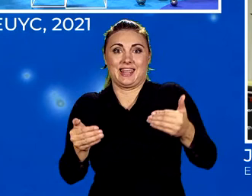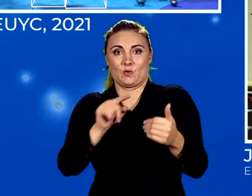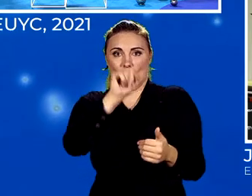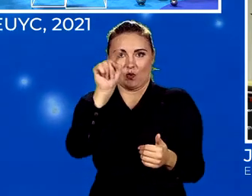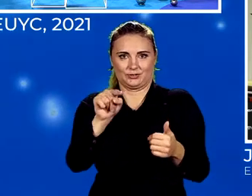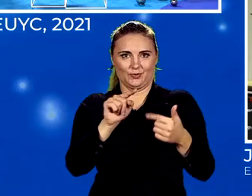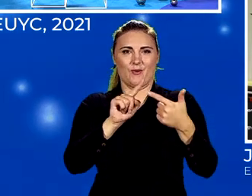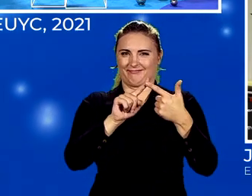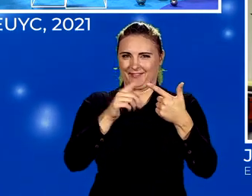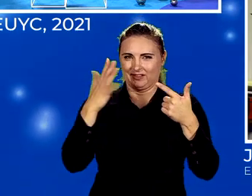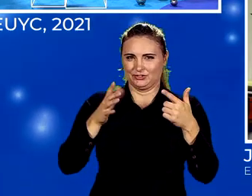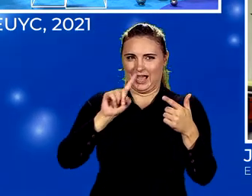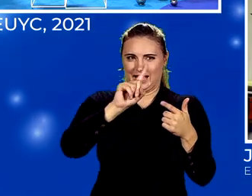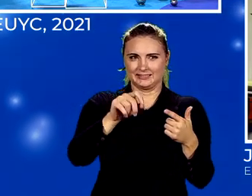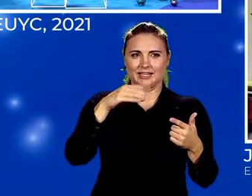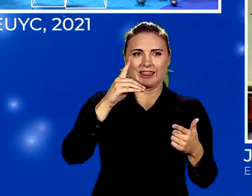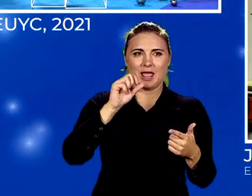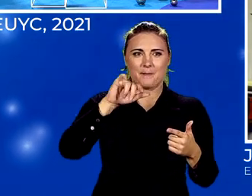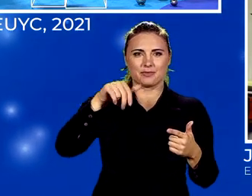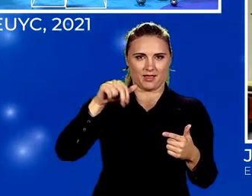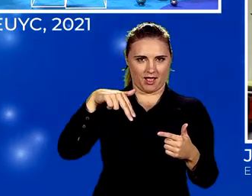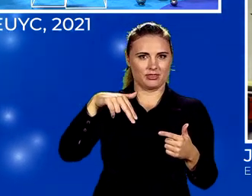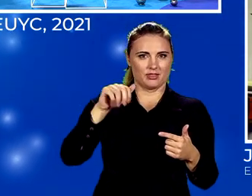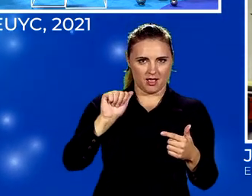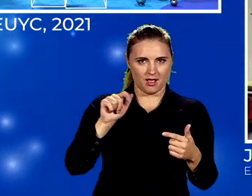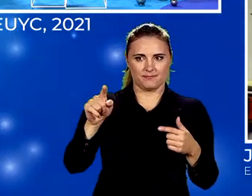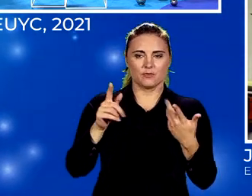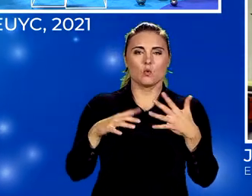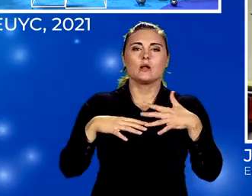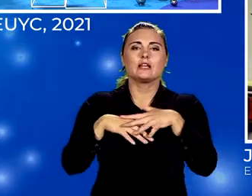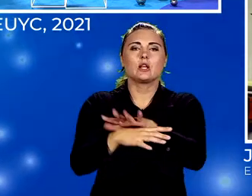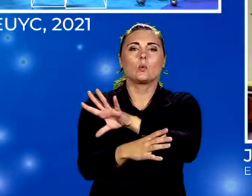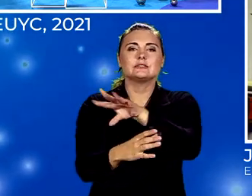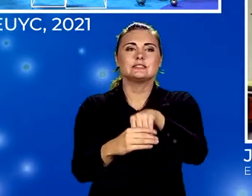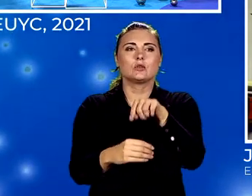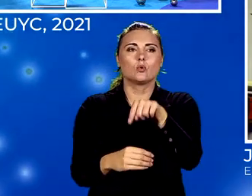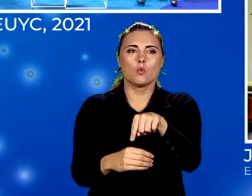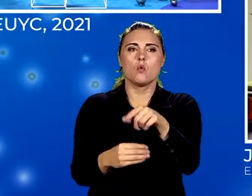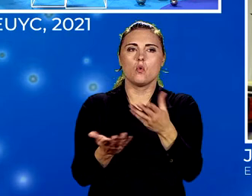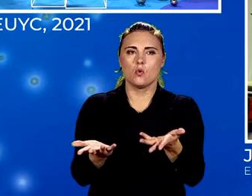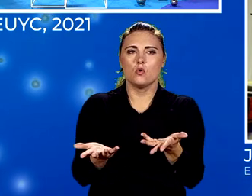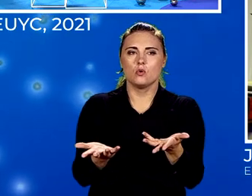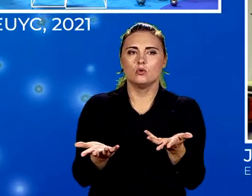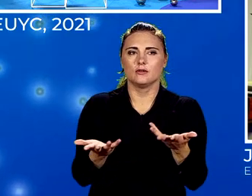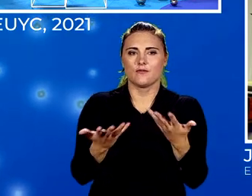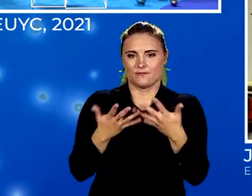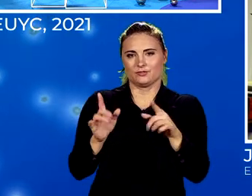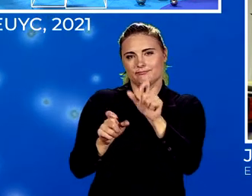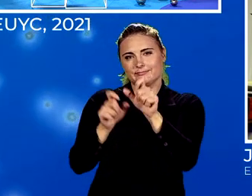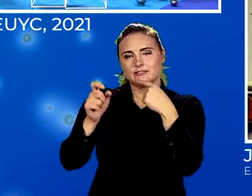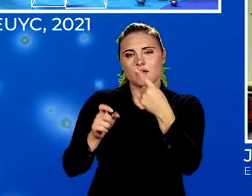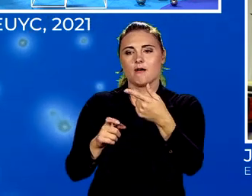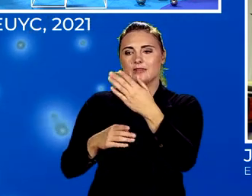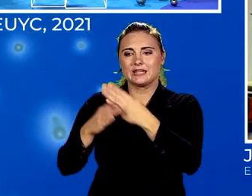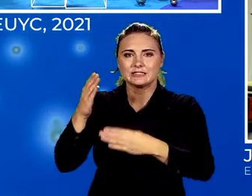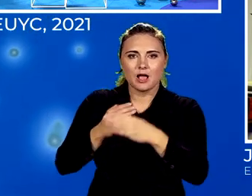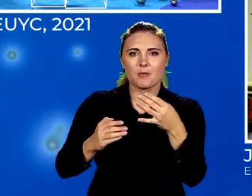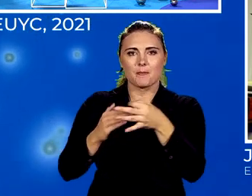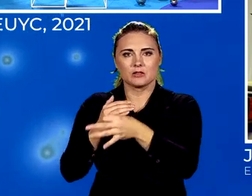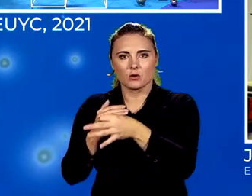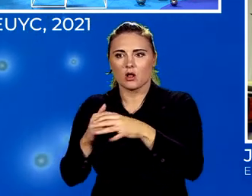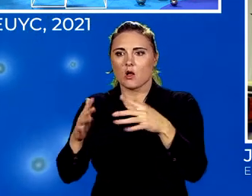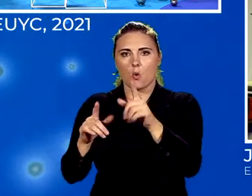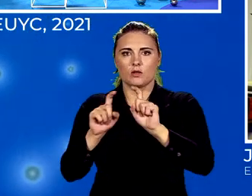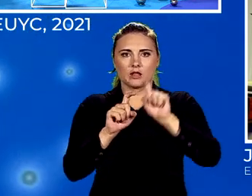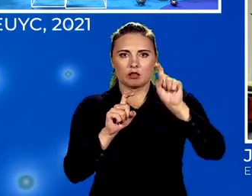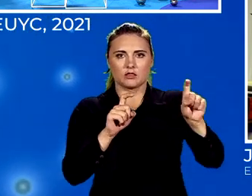the inclusion aspect when it comes to participation, especially she mentioned people with disabilities. What have we learned and